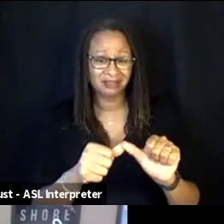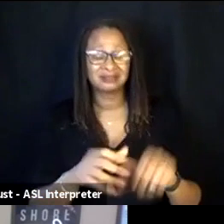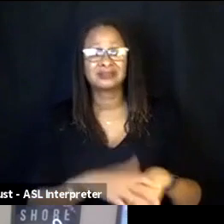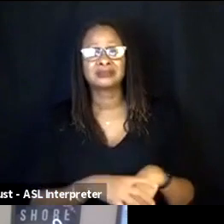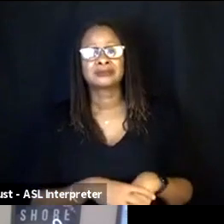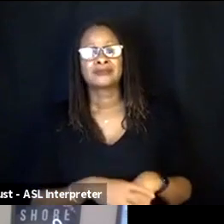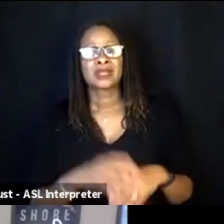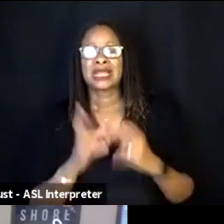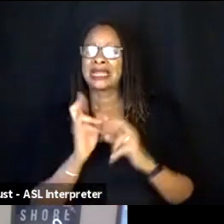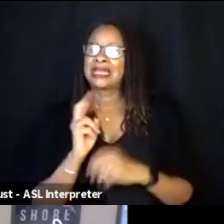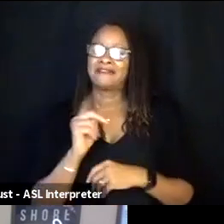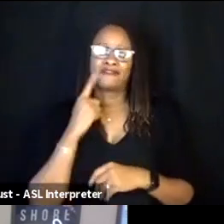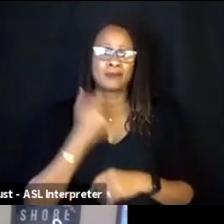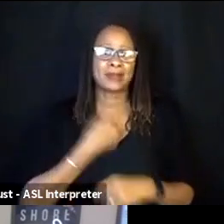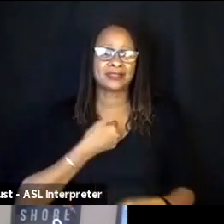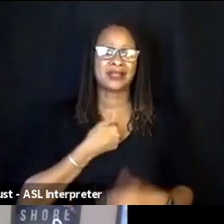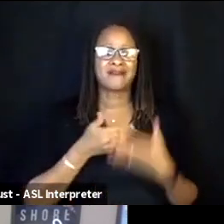for myself, before